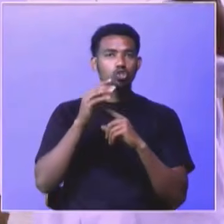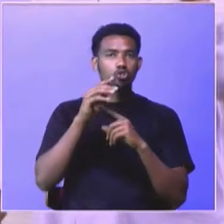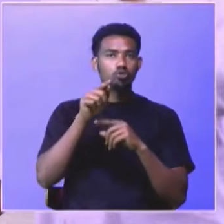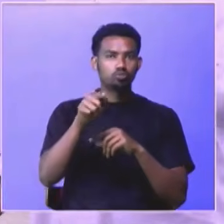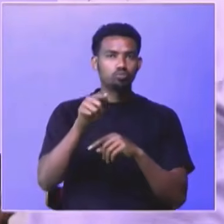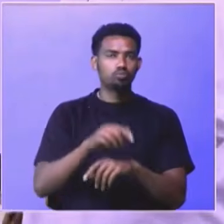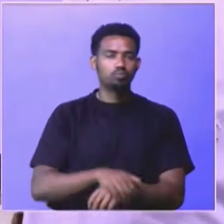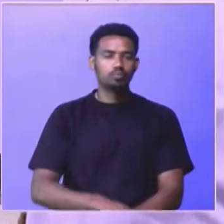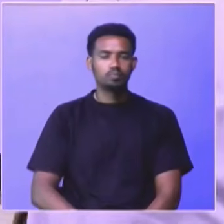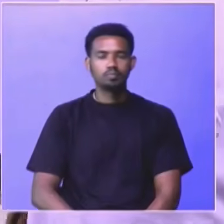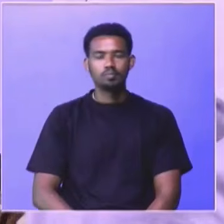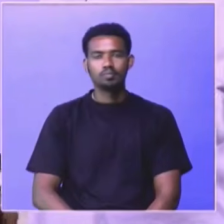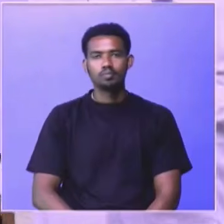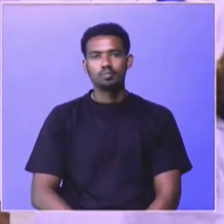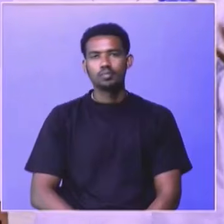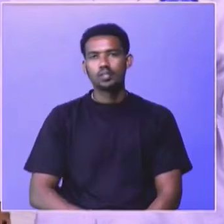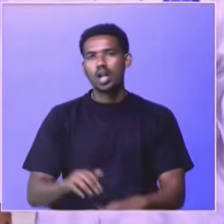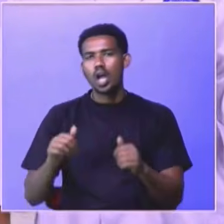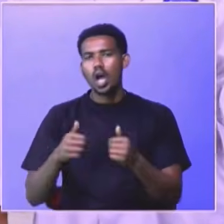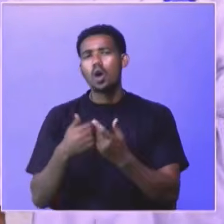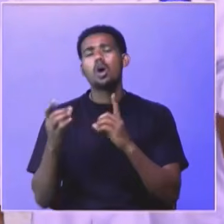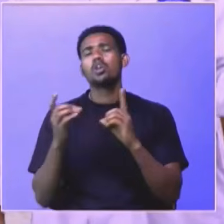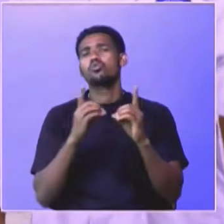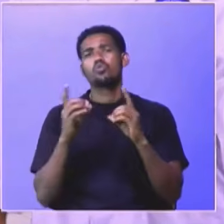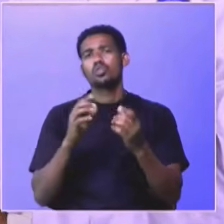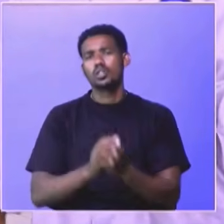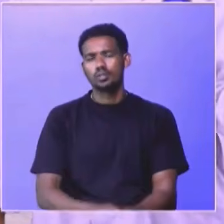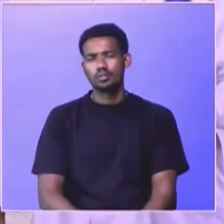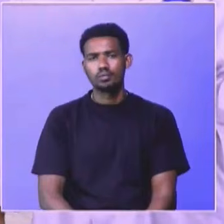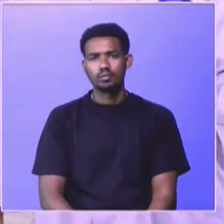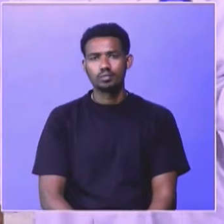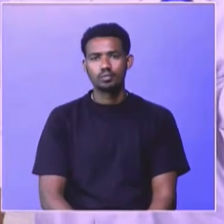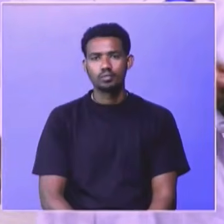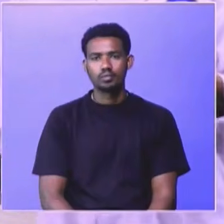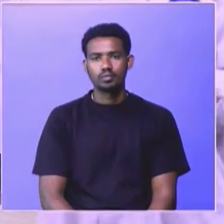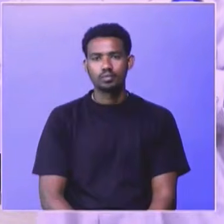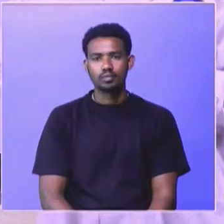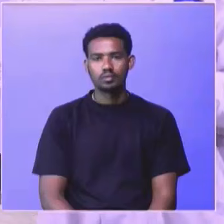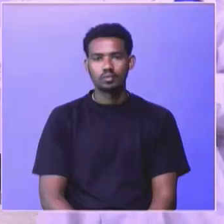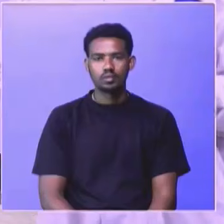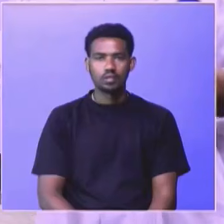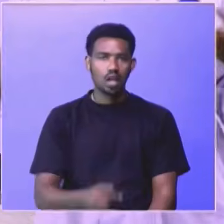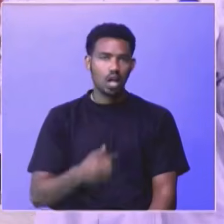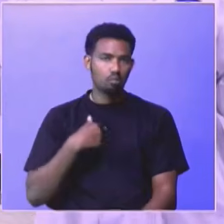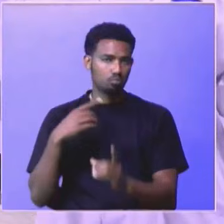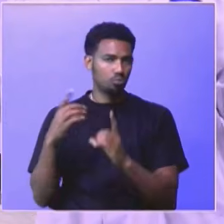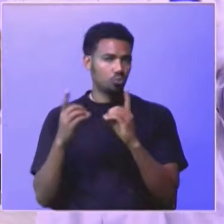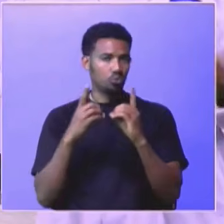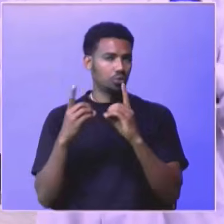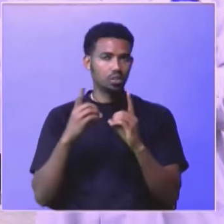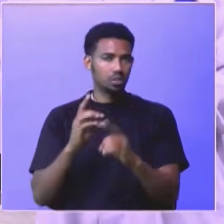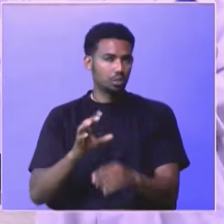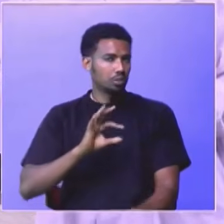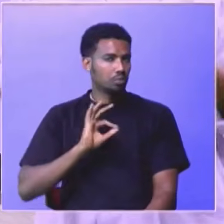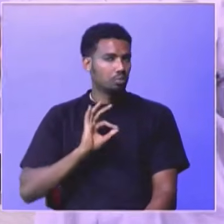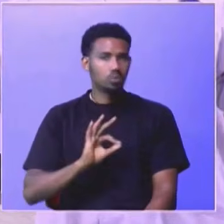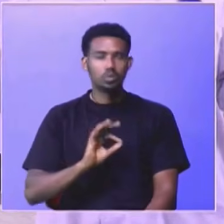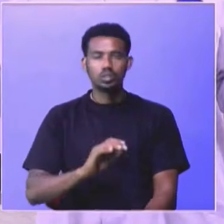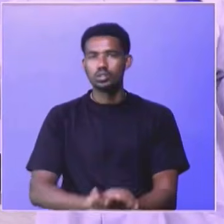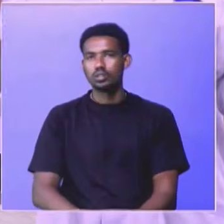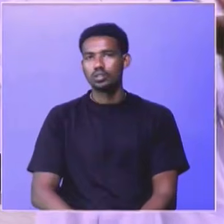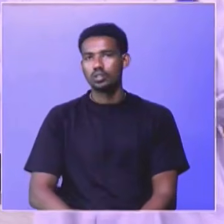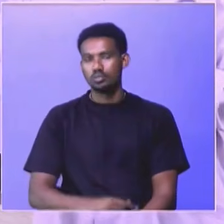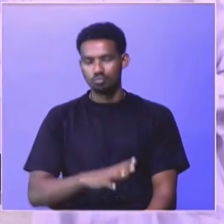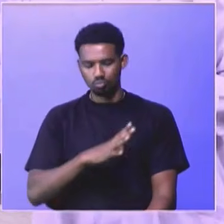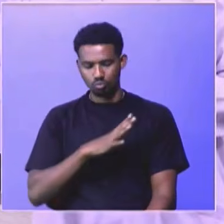again. And also, how are you doing? How are you doing? Easily, I'm doing great. I'm doing